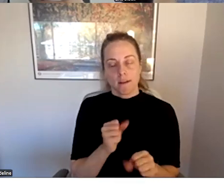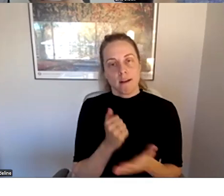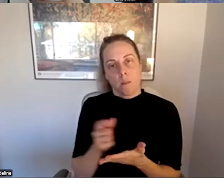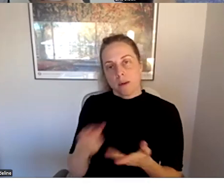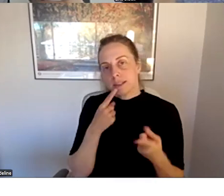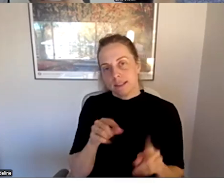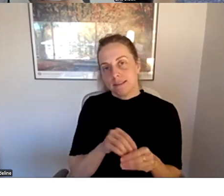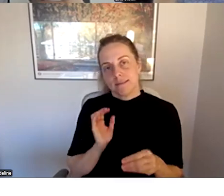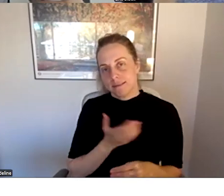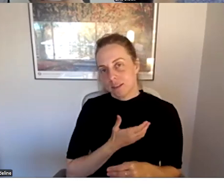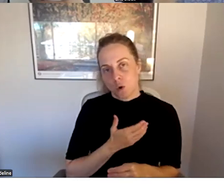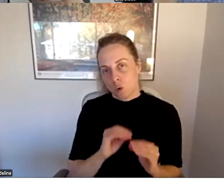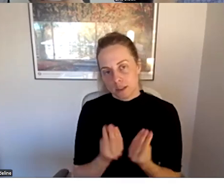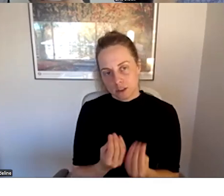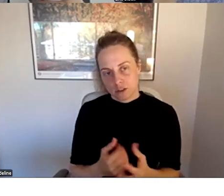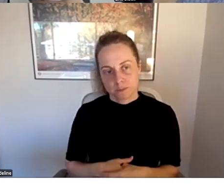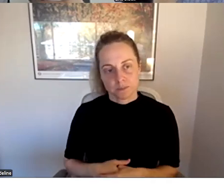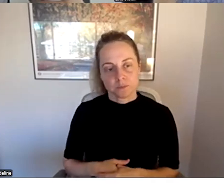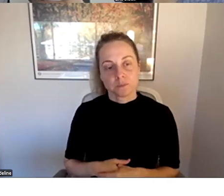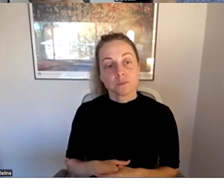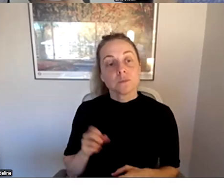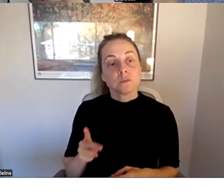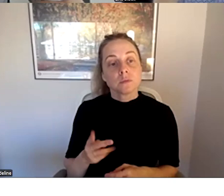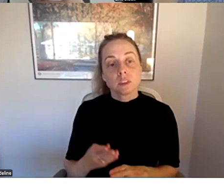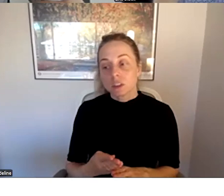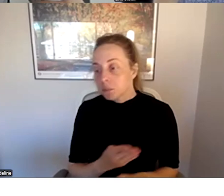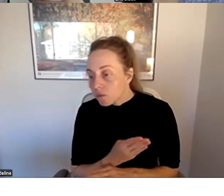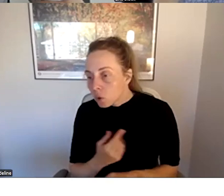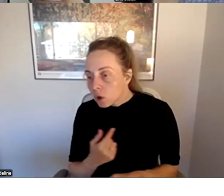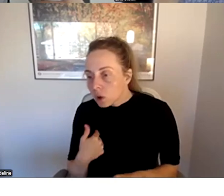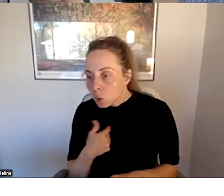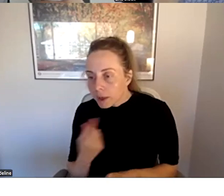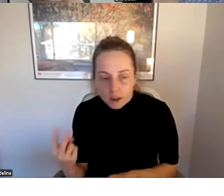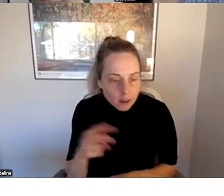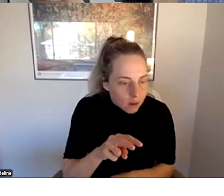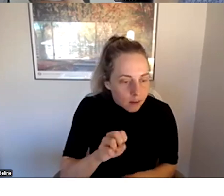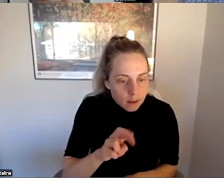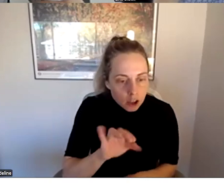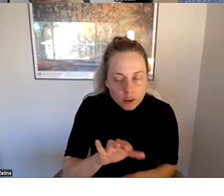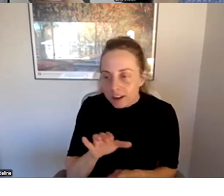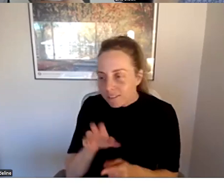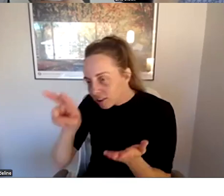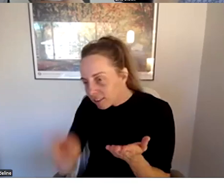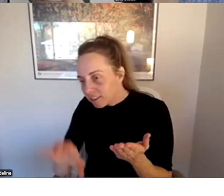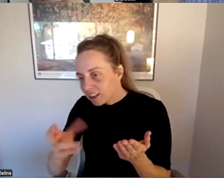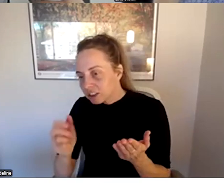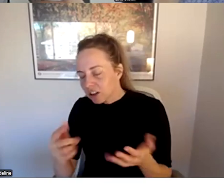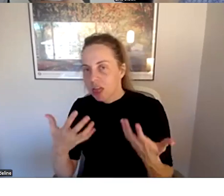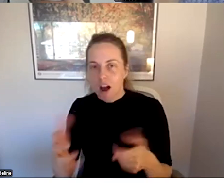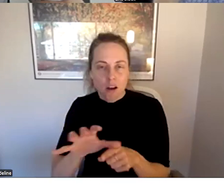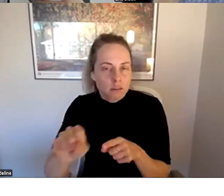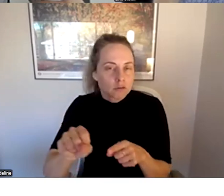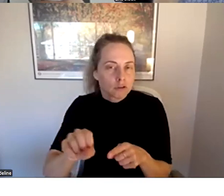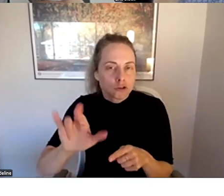Thank you, Julie. Before we go to Eric, I just want to call everyone's attention to the chat. There's lots of rich content being shared and resources,